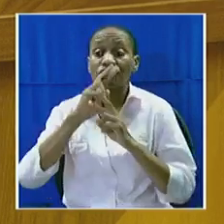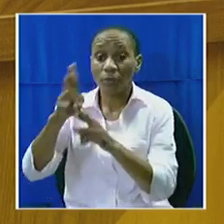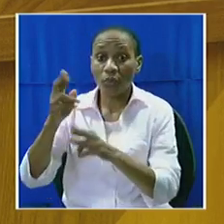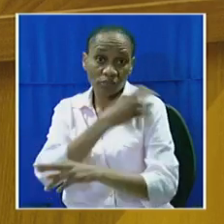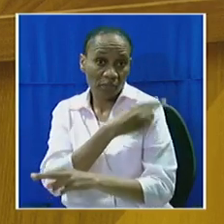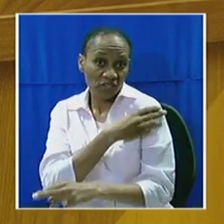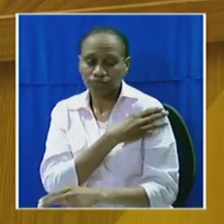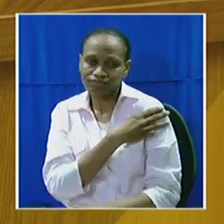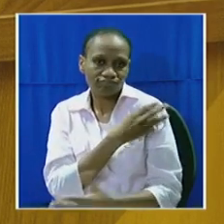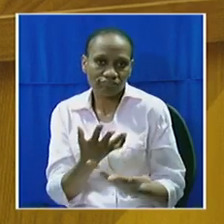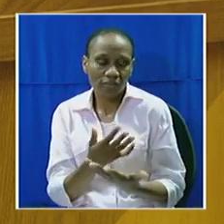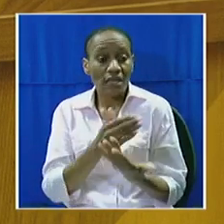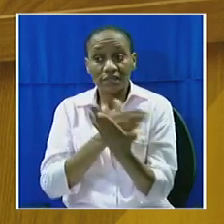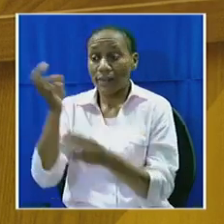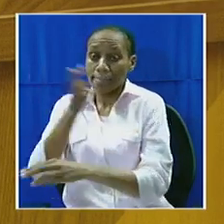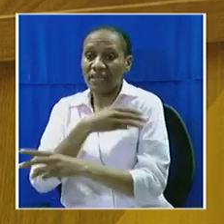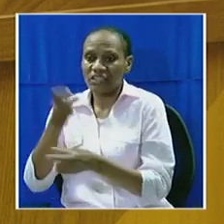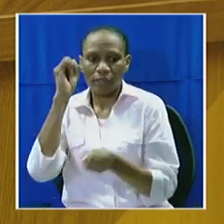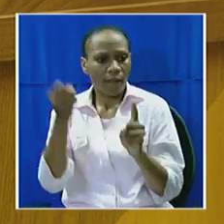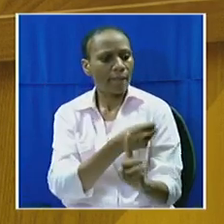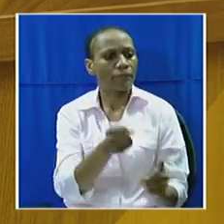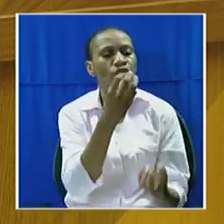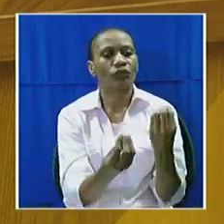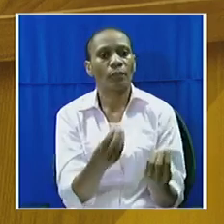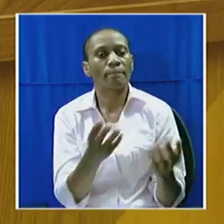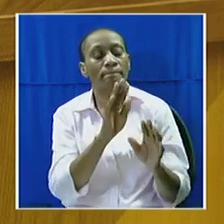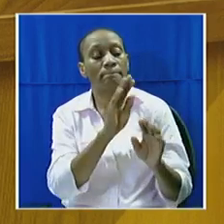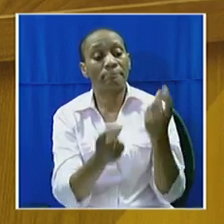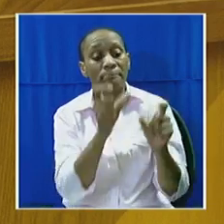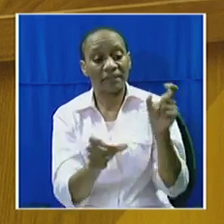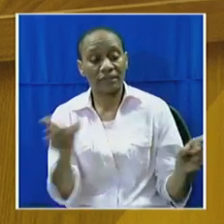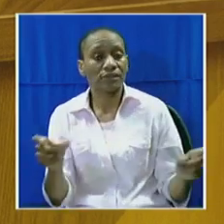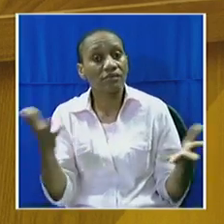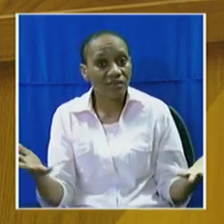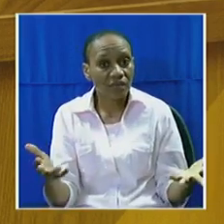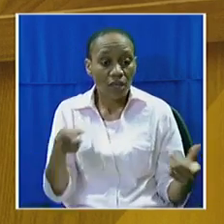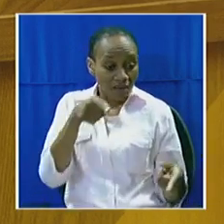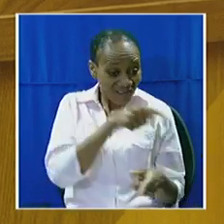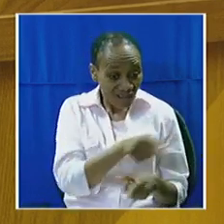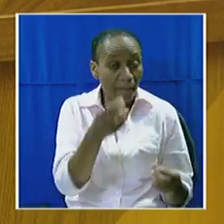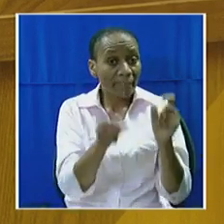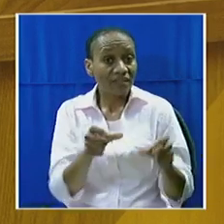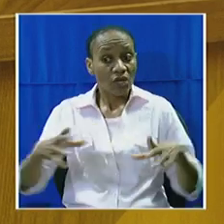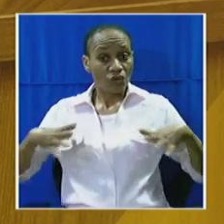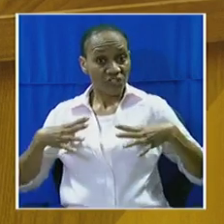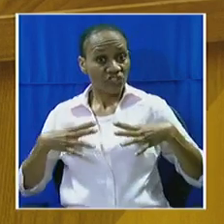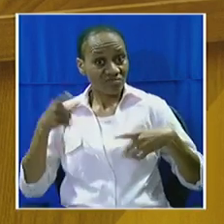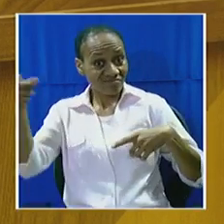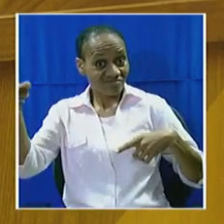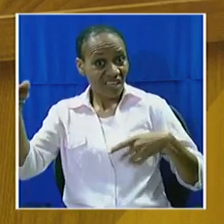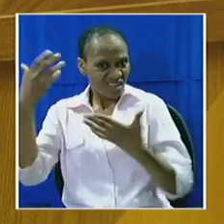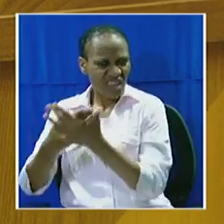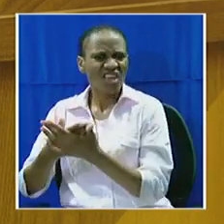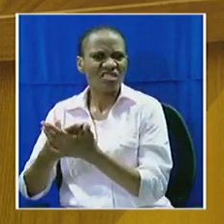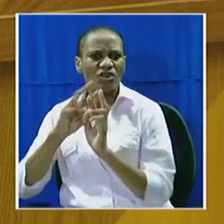We have people who are exploited workers, and they do not have the liberty that most white and classist and rich people have. It is